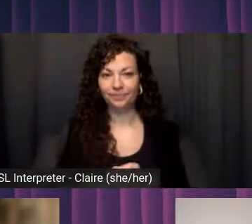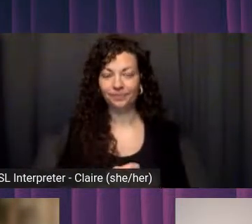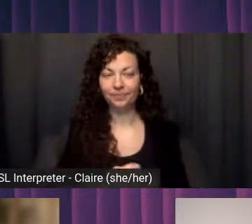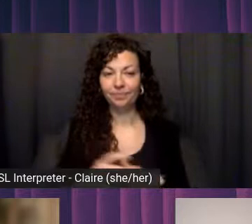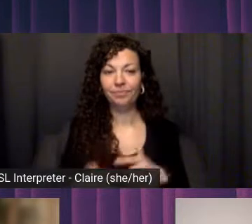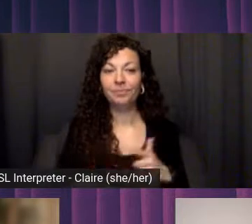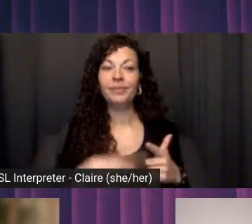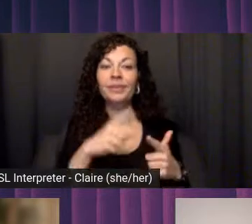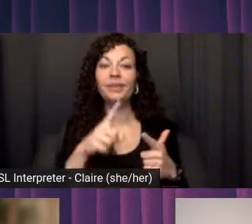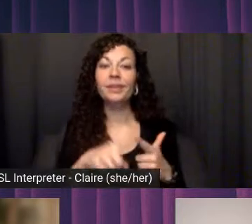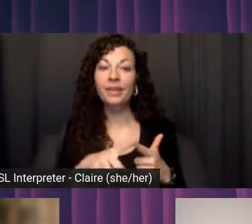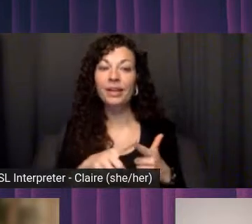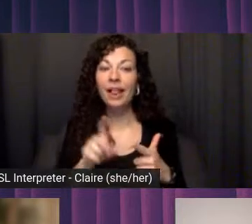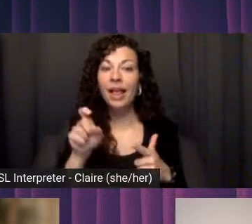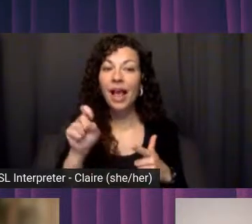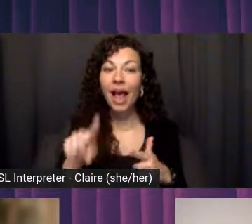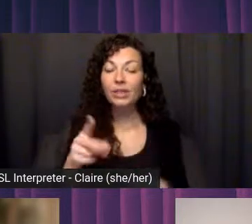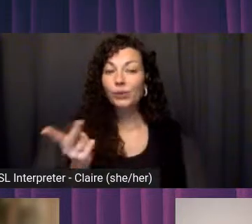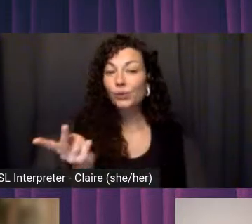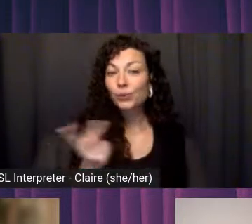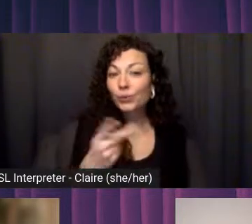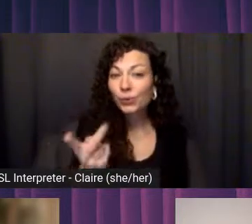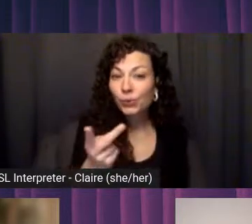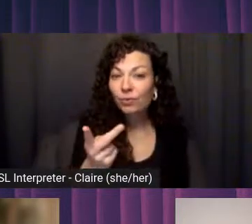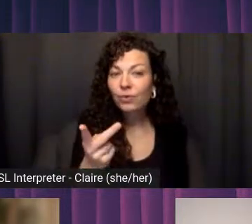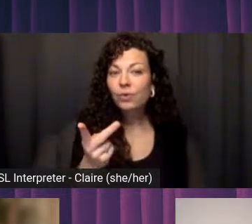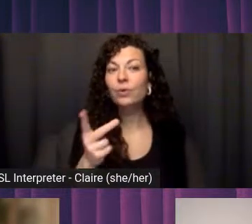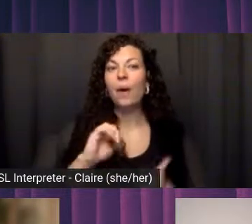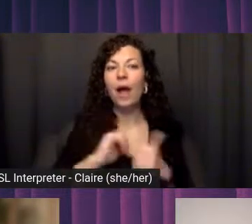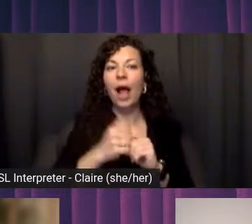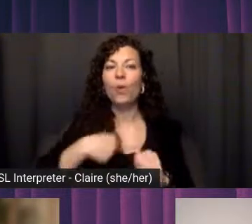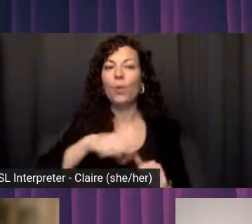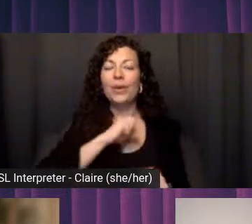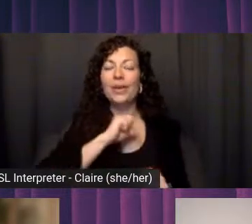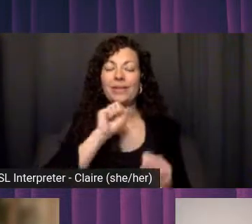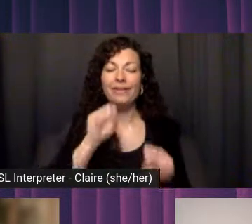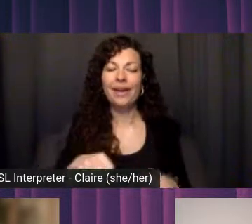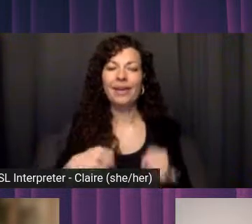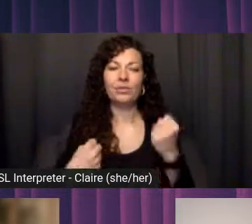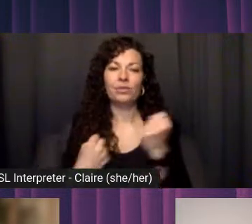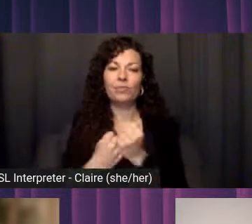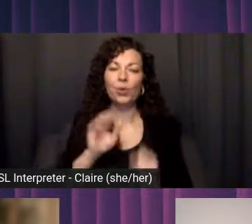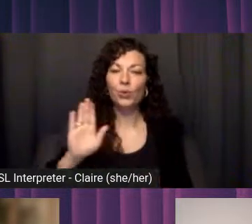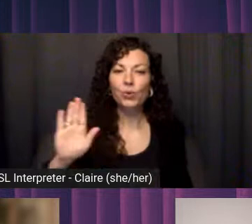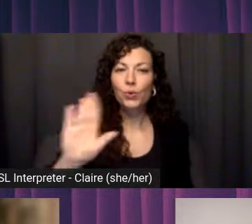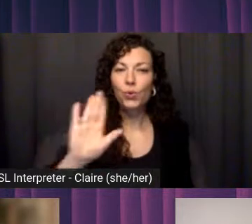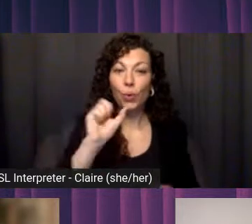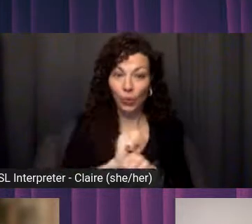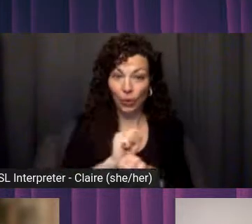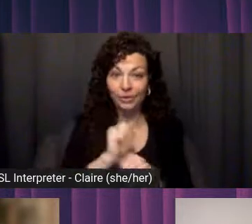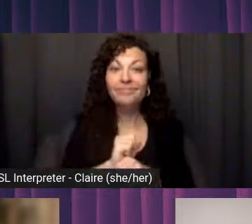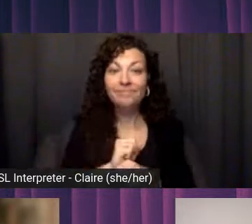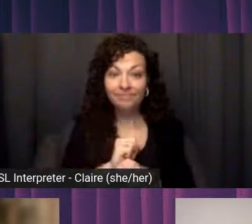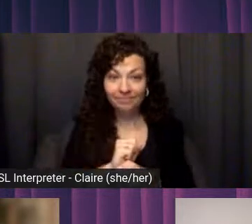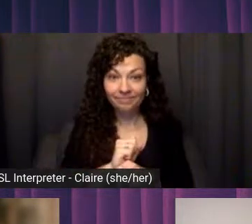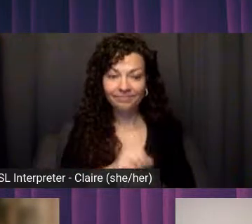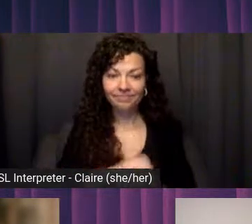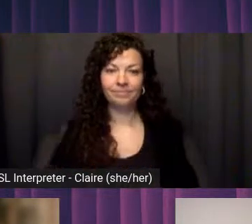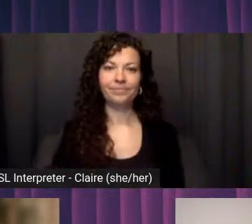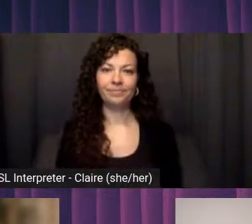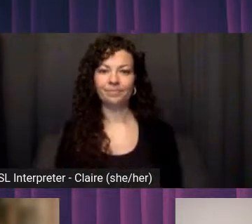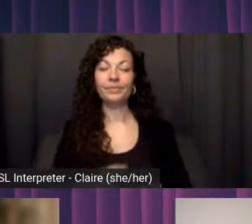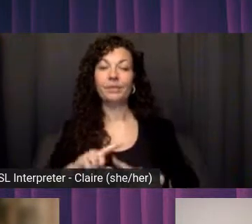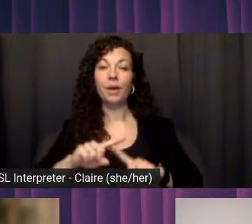share how we can help support their work. But one easy thing that you can do tonight before